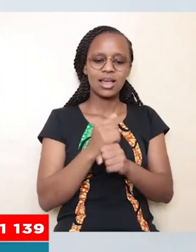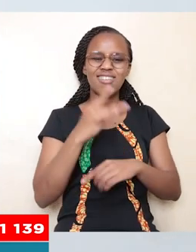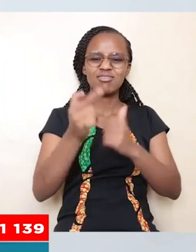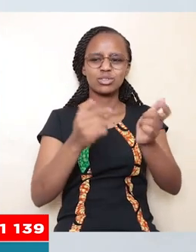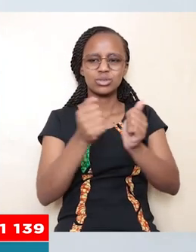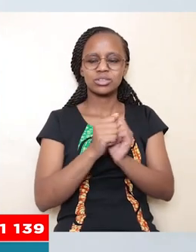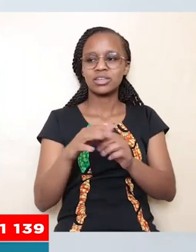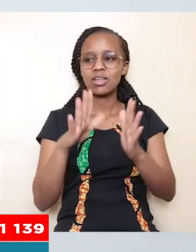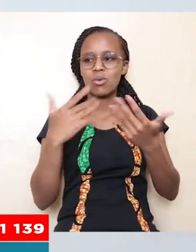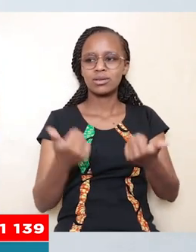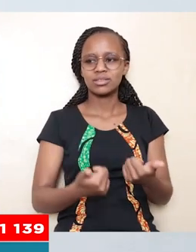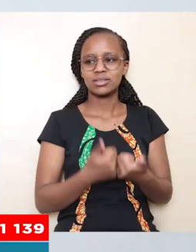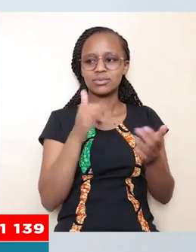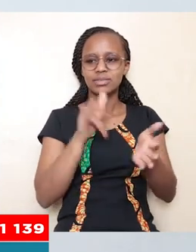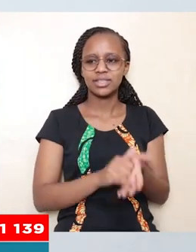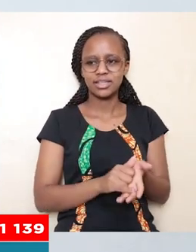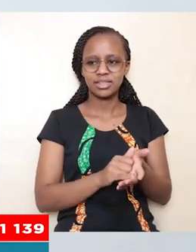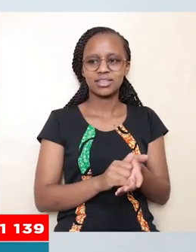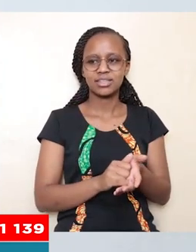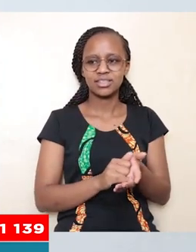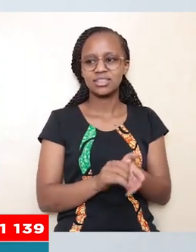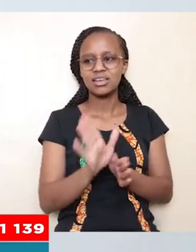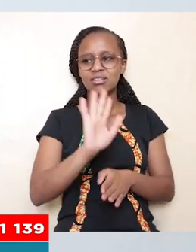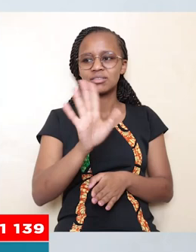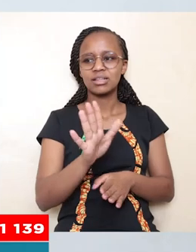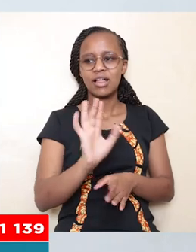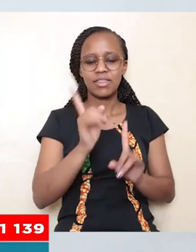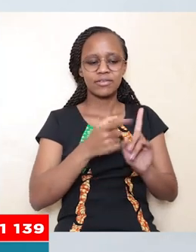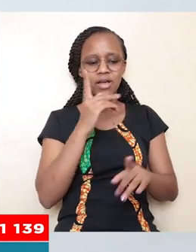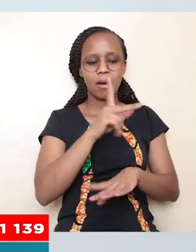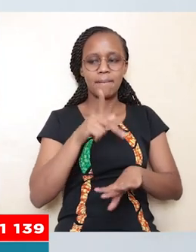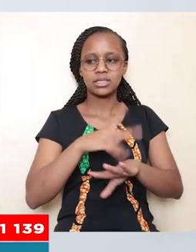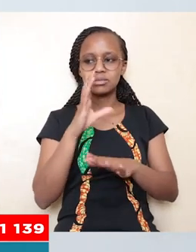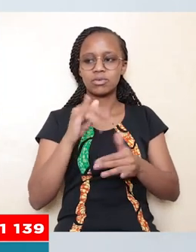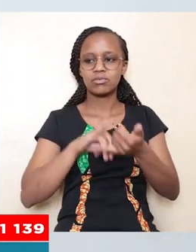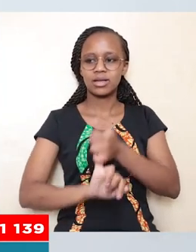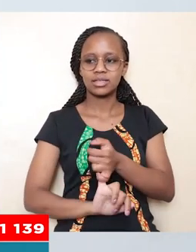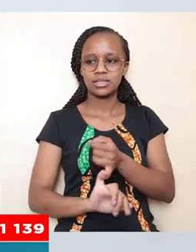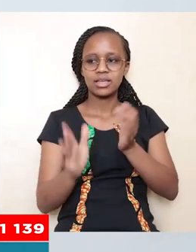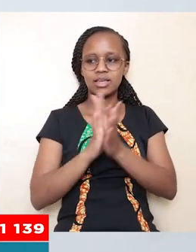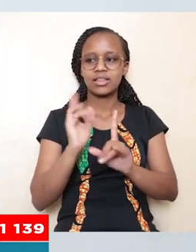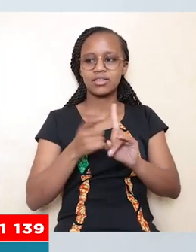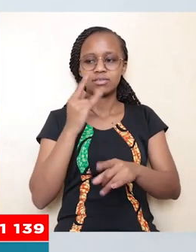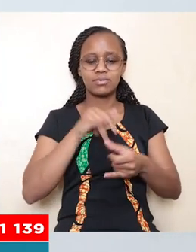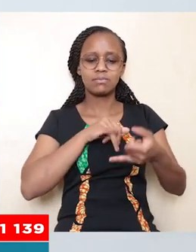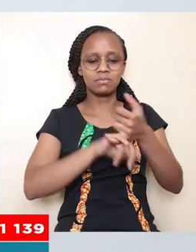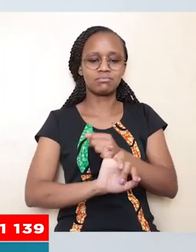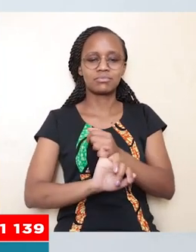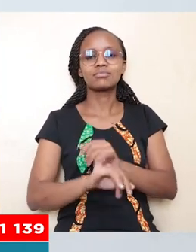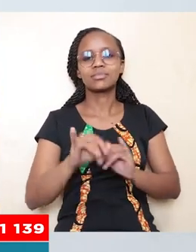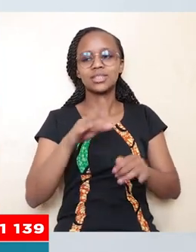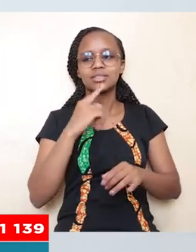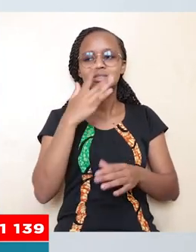together, because what happens is that they defy the first principle of marriage. And the first principle of marriage